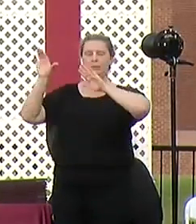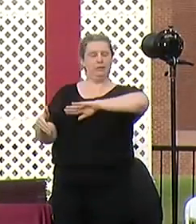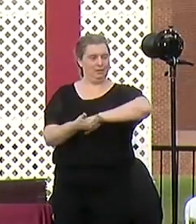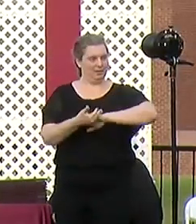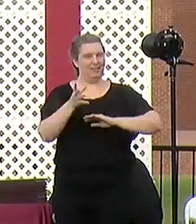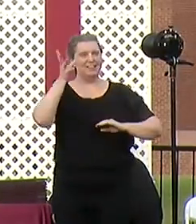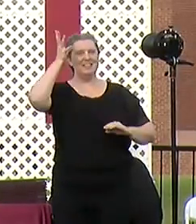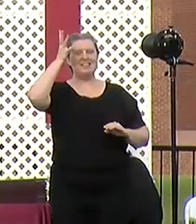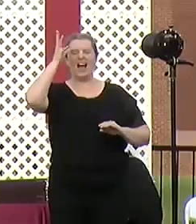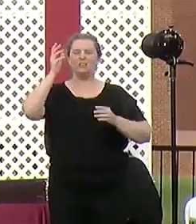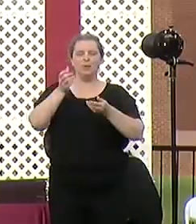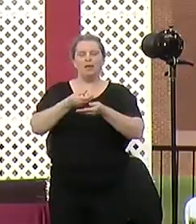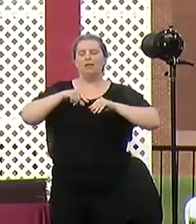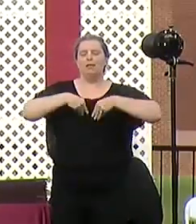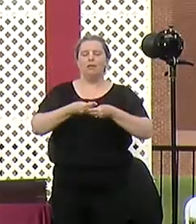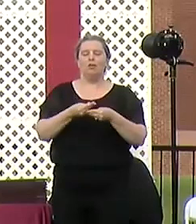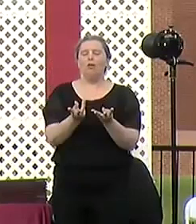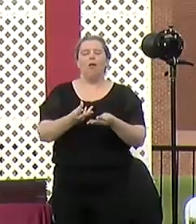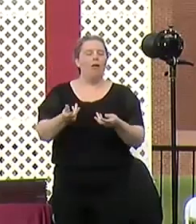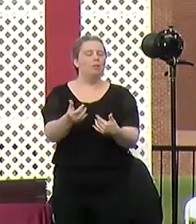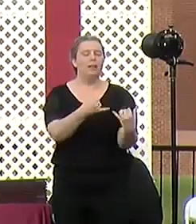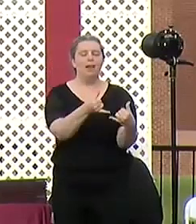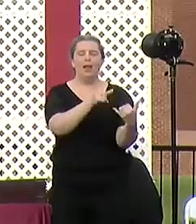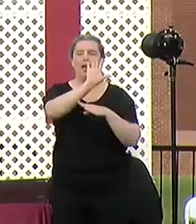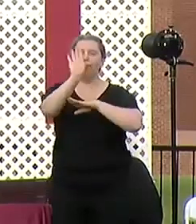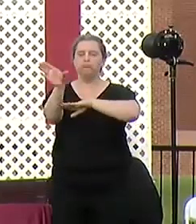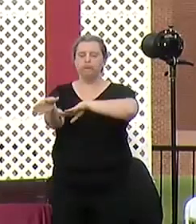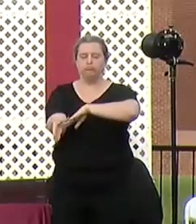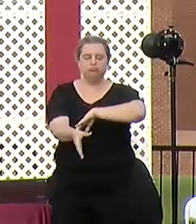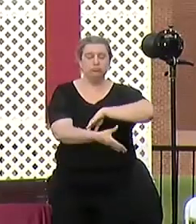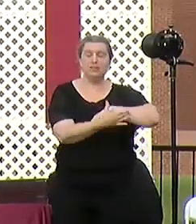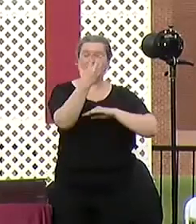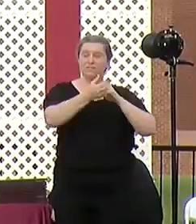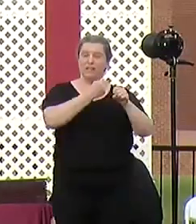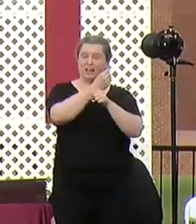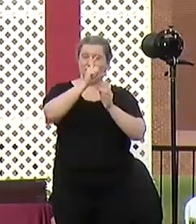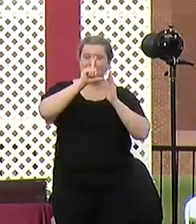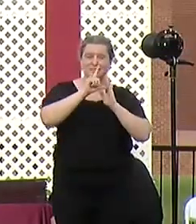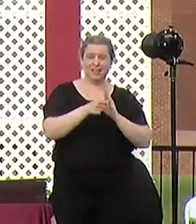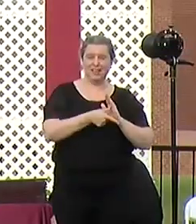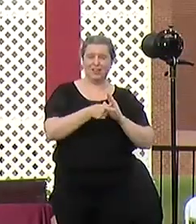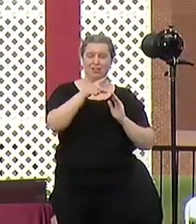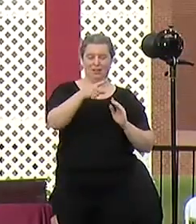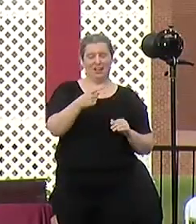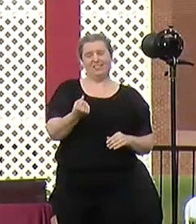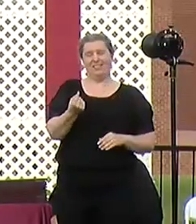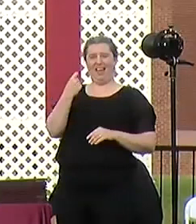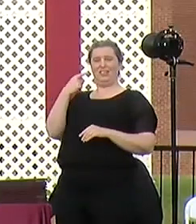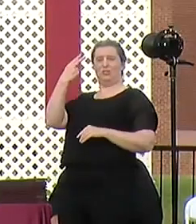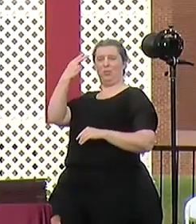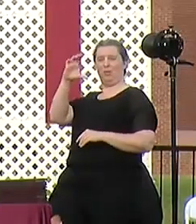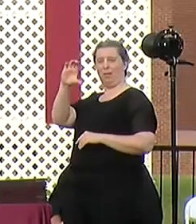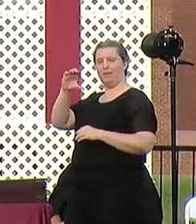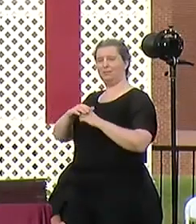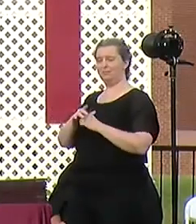I played cards with you. 5 years later, I watched this same person at our last homecoming